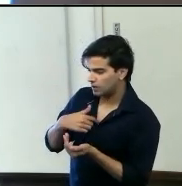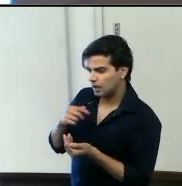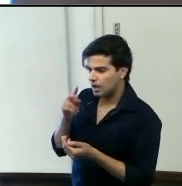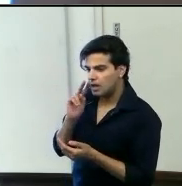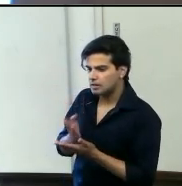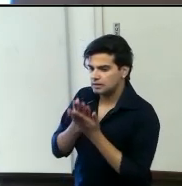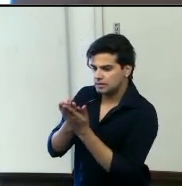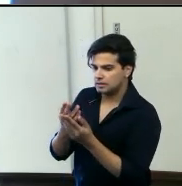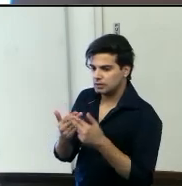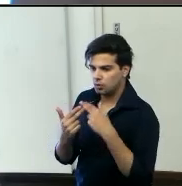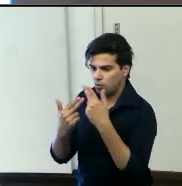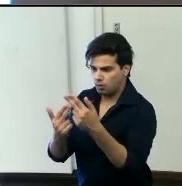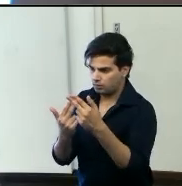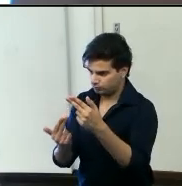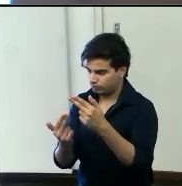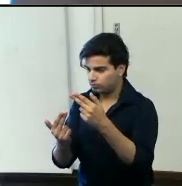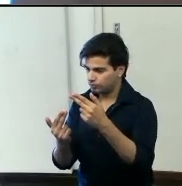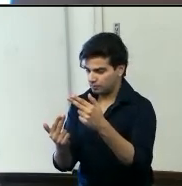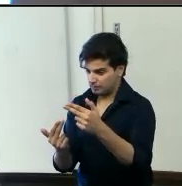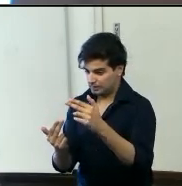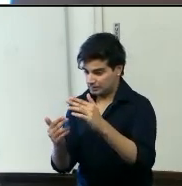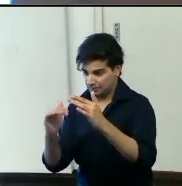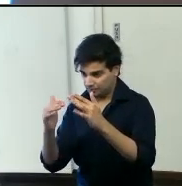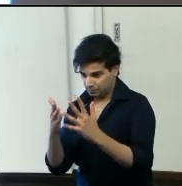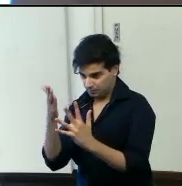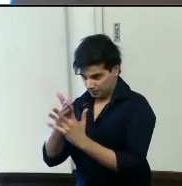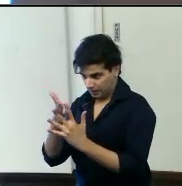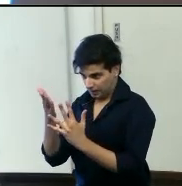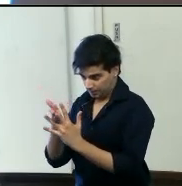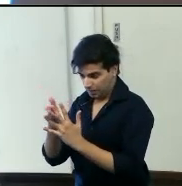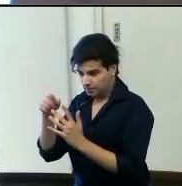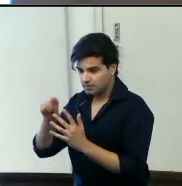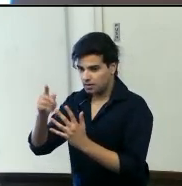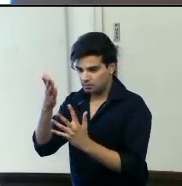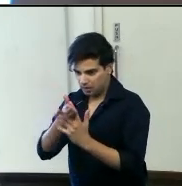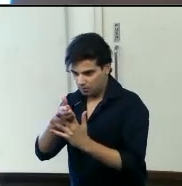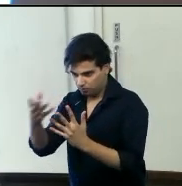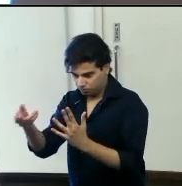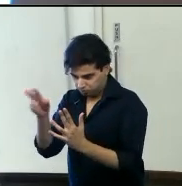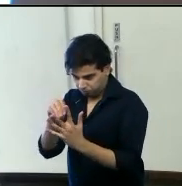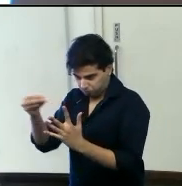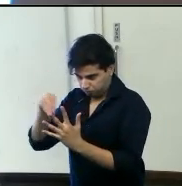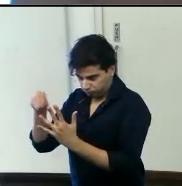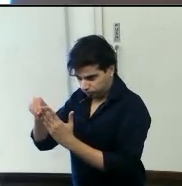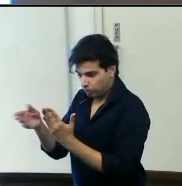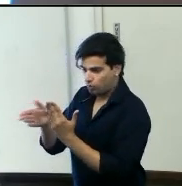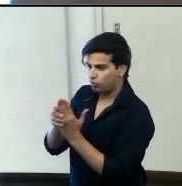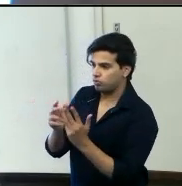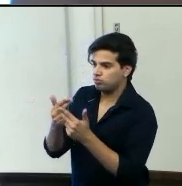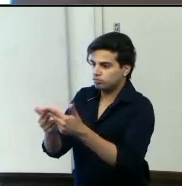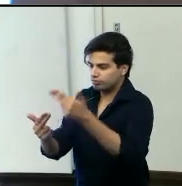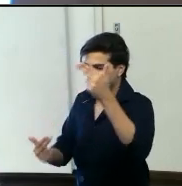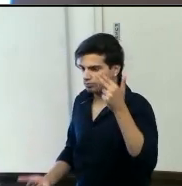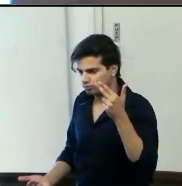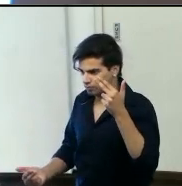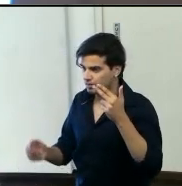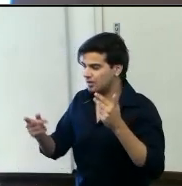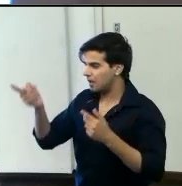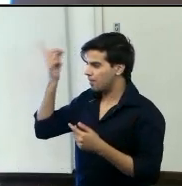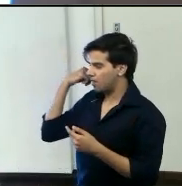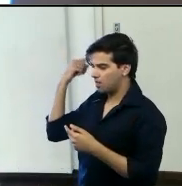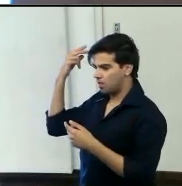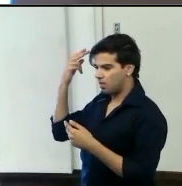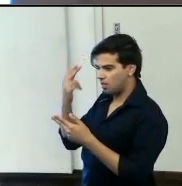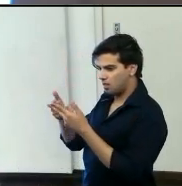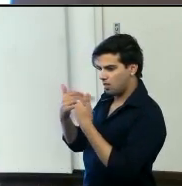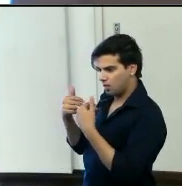and then leave enough gap for somebody to complete the story, and then like somebody else saw yesterday near dosa in the